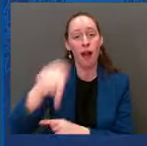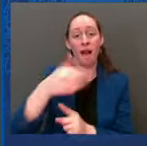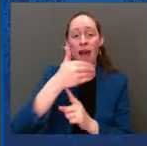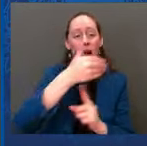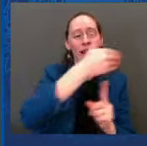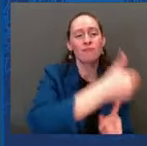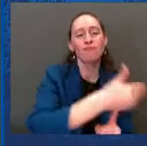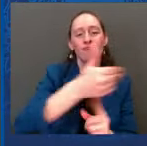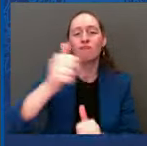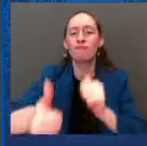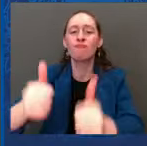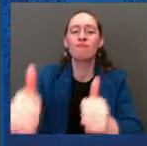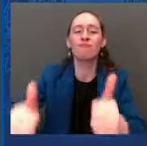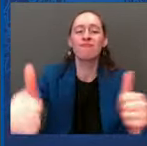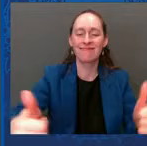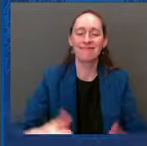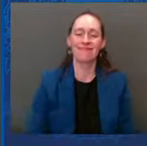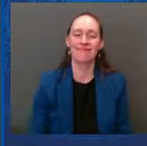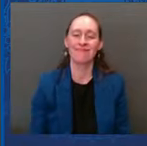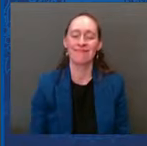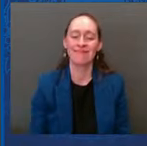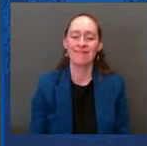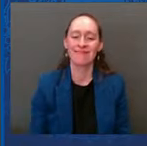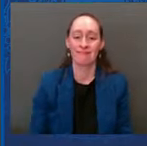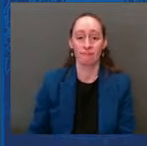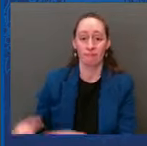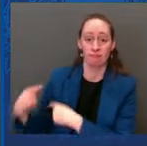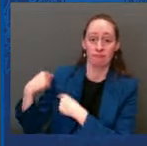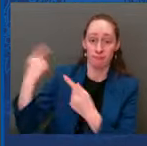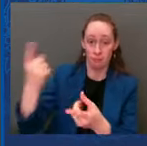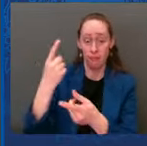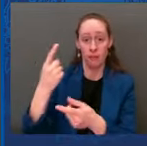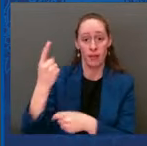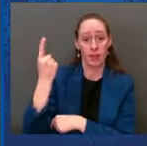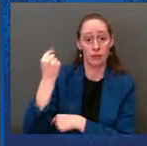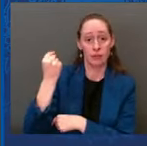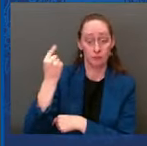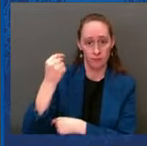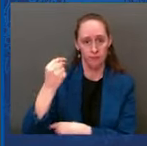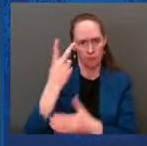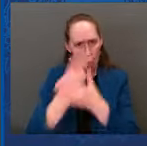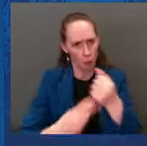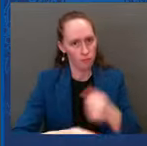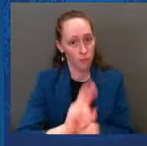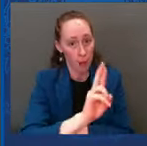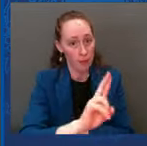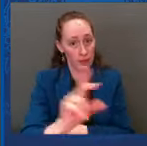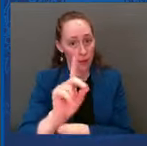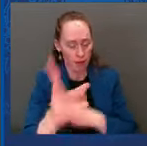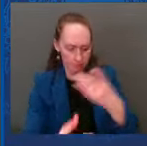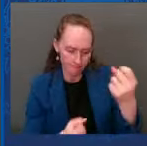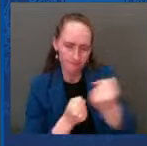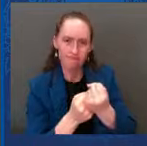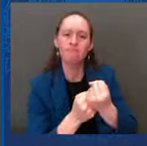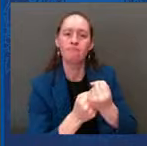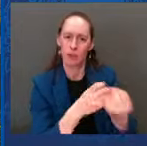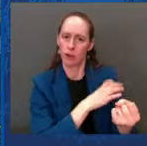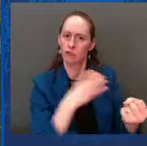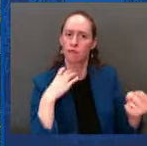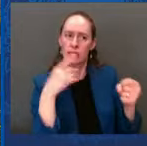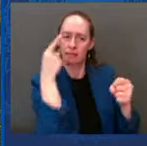Congress have come together to stand for freedom. That's who Americans are, and that's what Americans do.